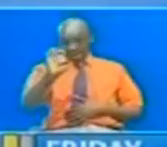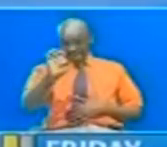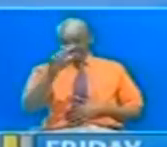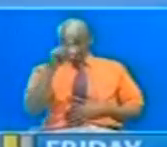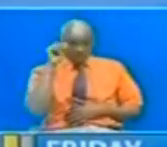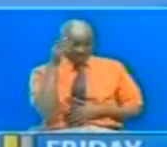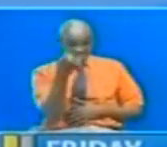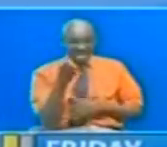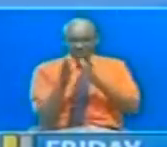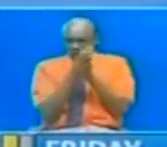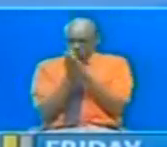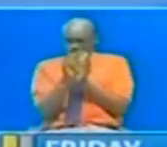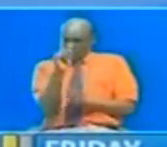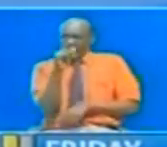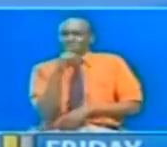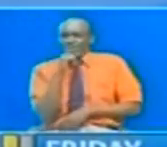Changamwe, the story of